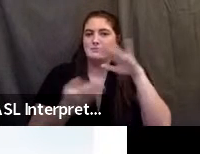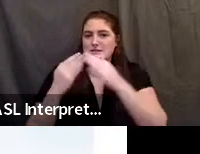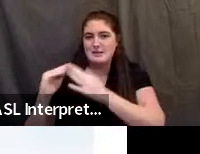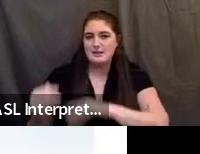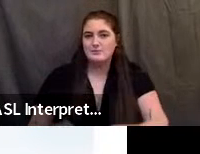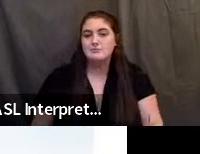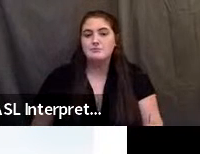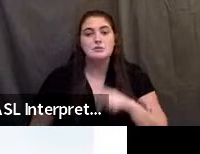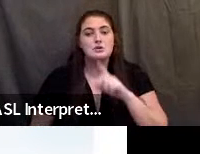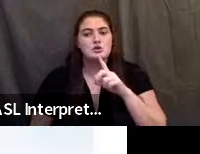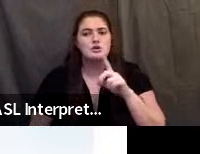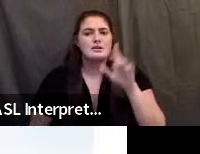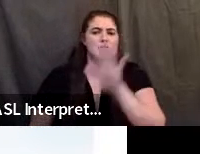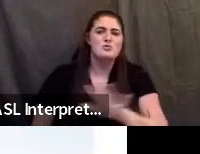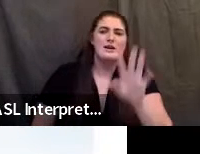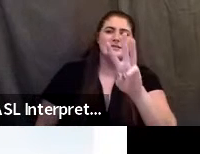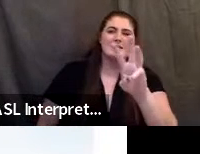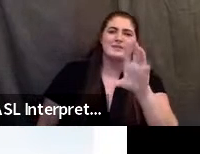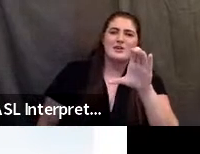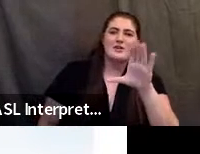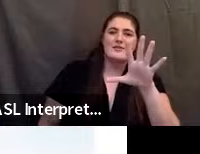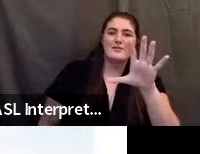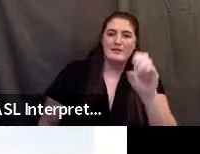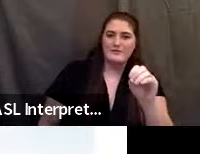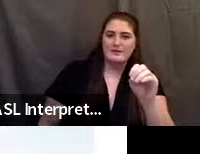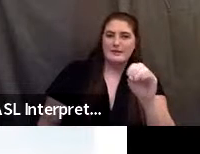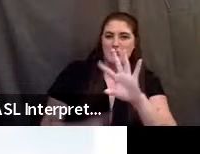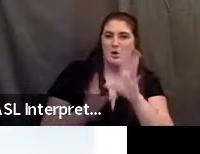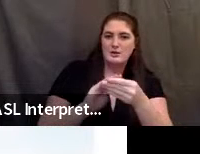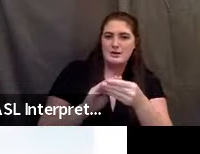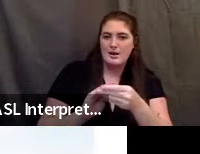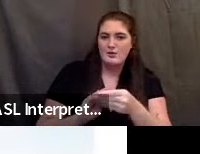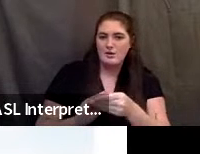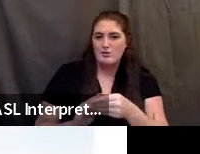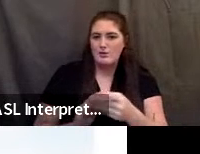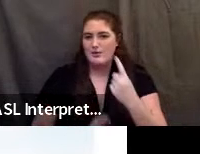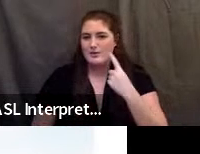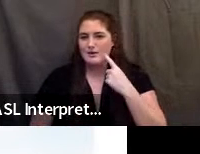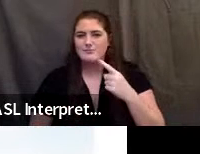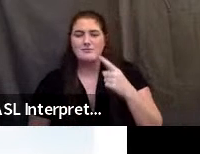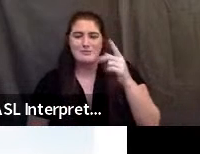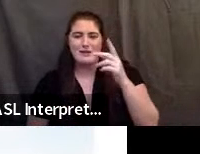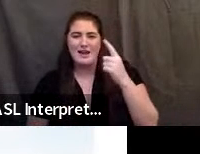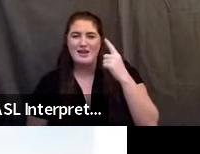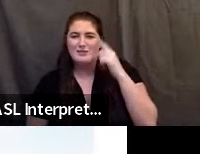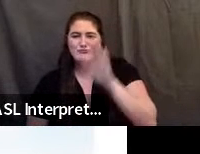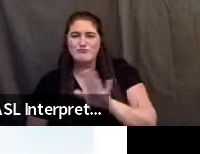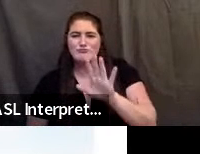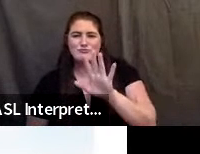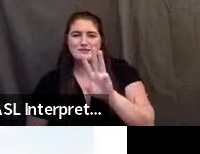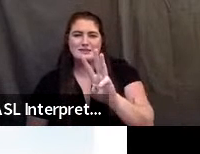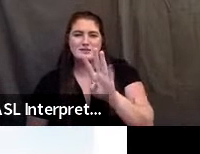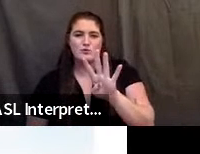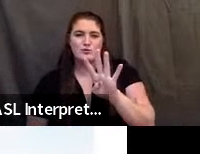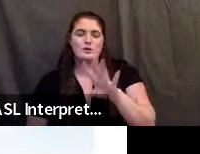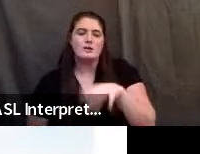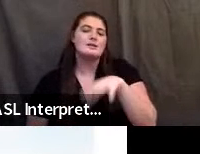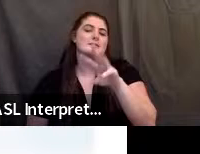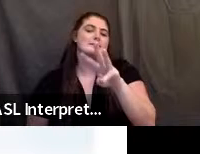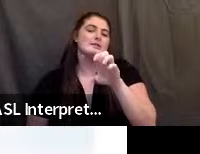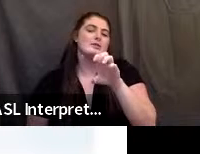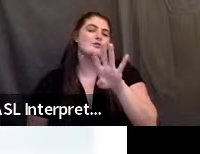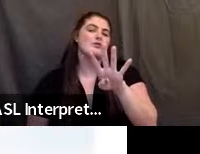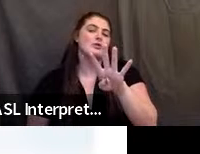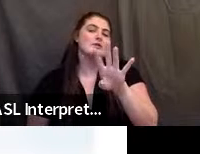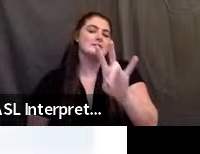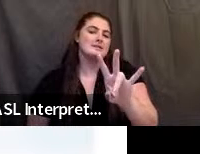That's about 650 total. Is that where we are now, Michi? I think we're at 647. But Yeah.